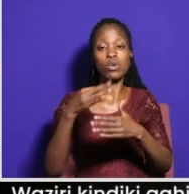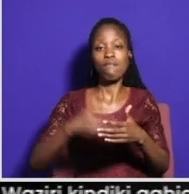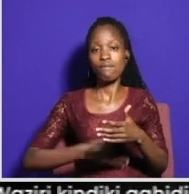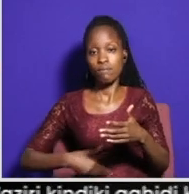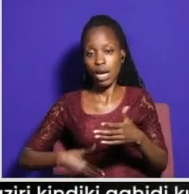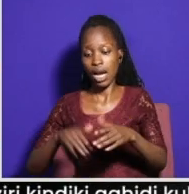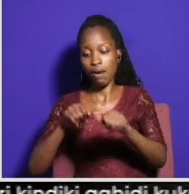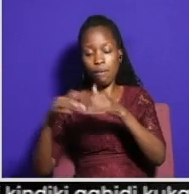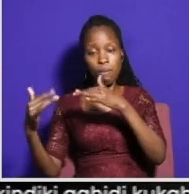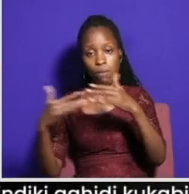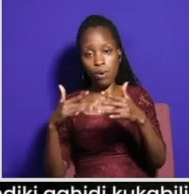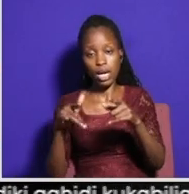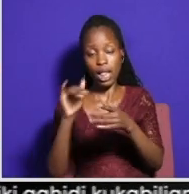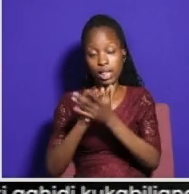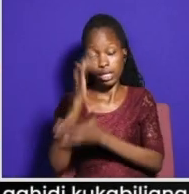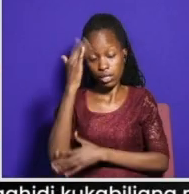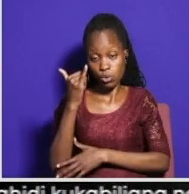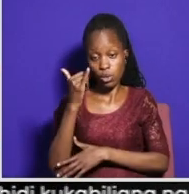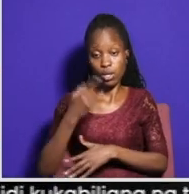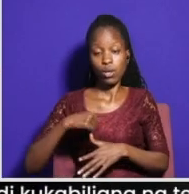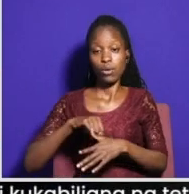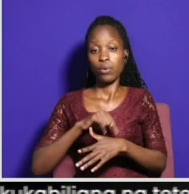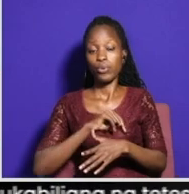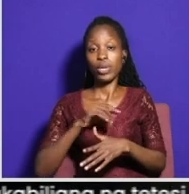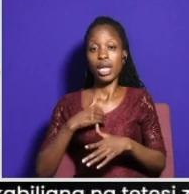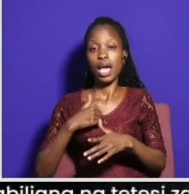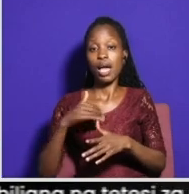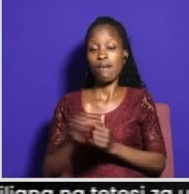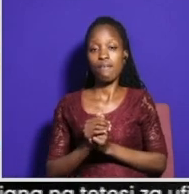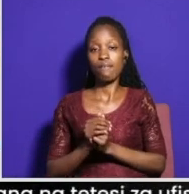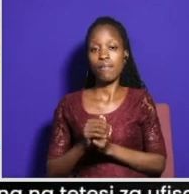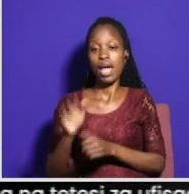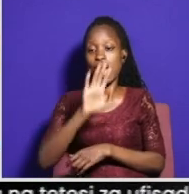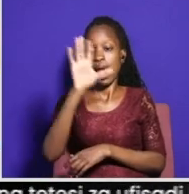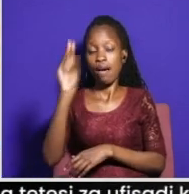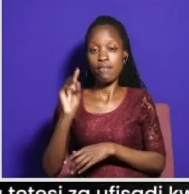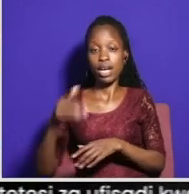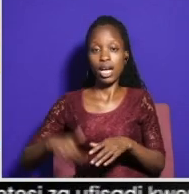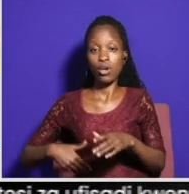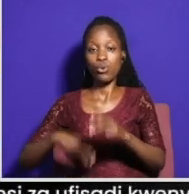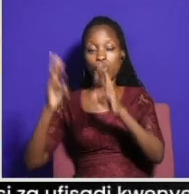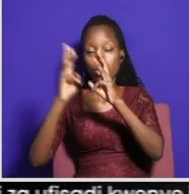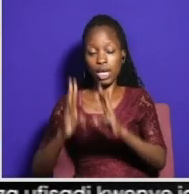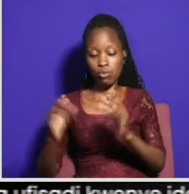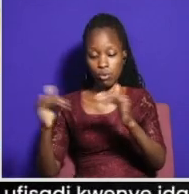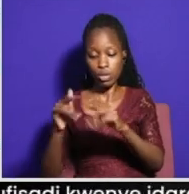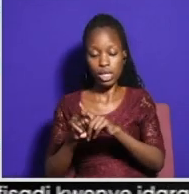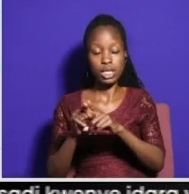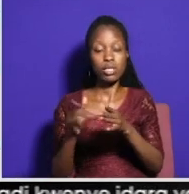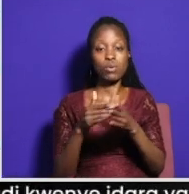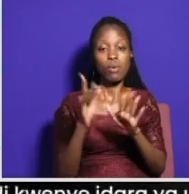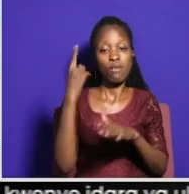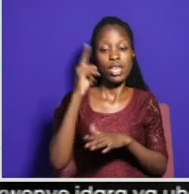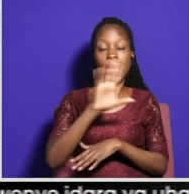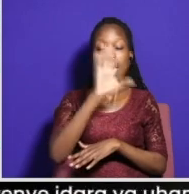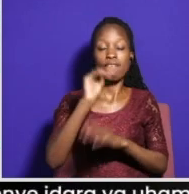bowls. That is why we are holding the African Youth Climate Assembly to cut and raise for the Africa Climate